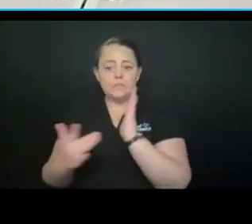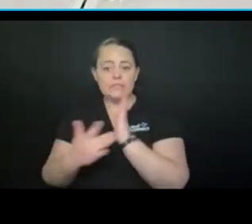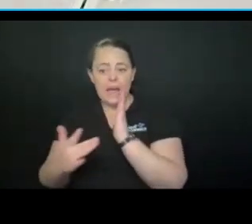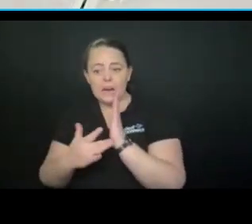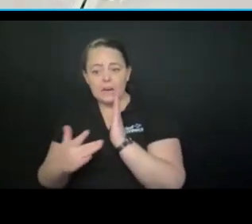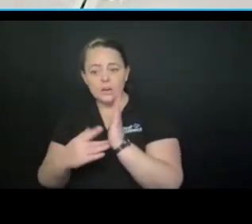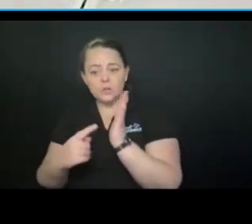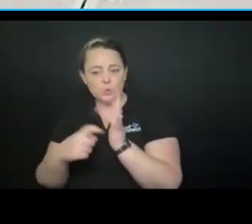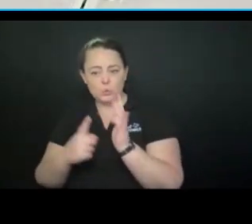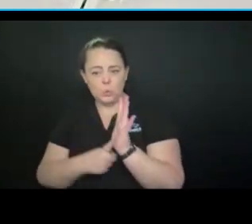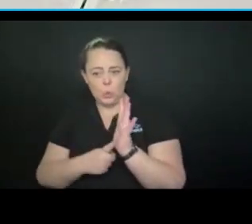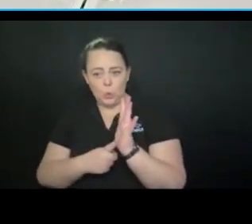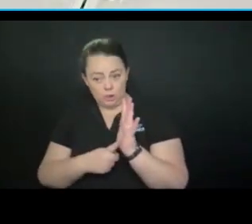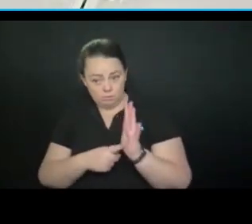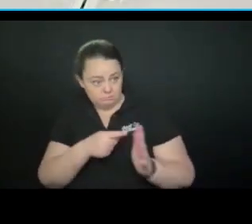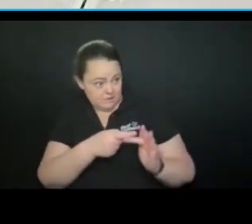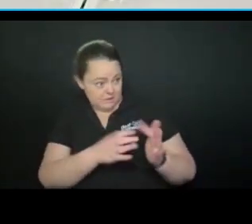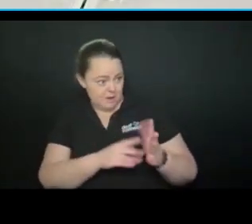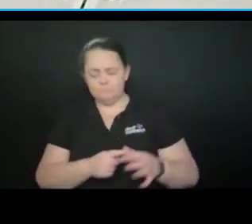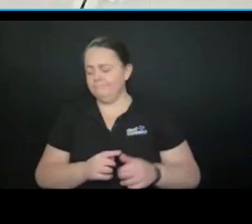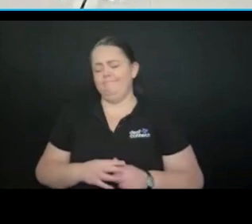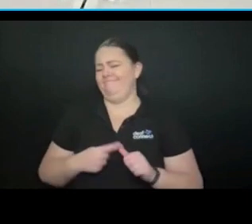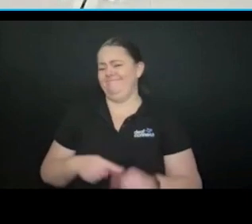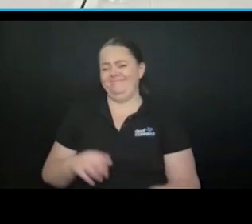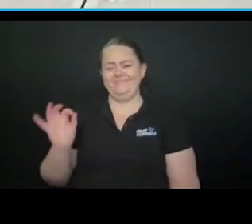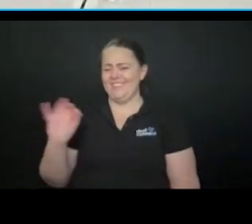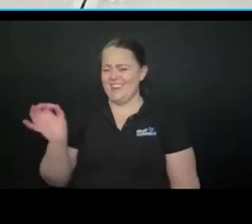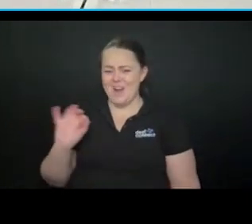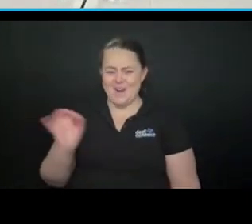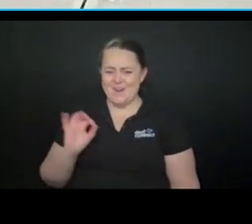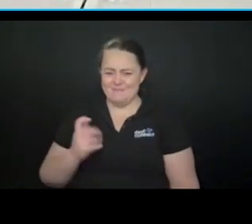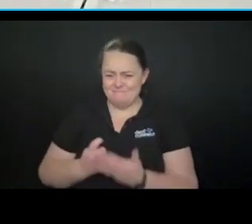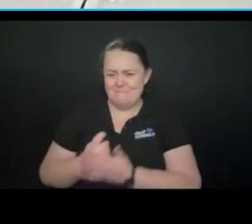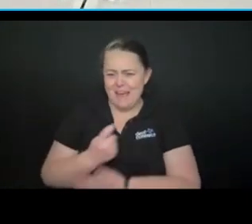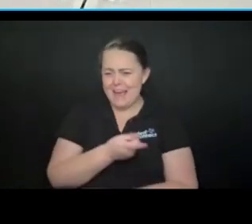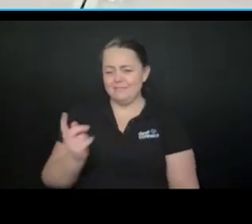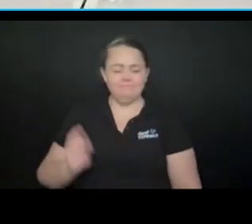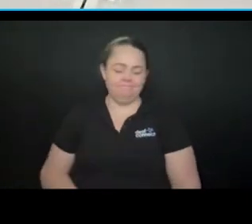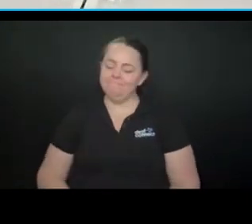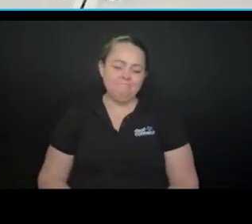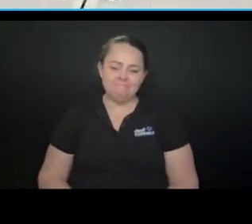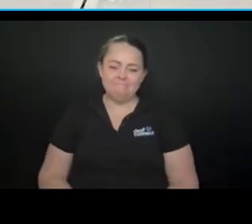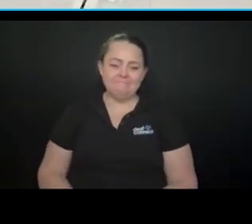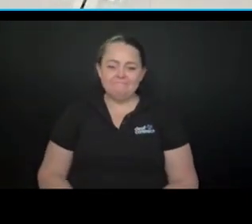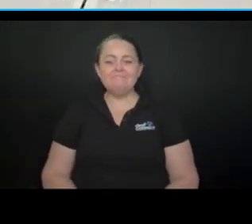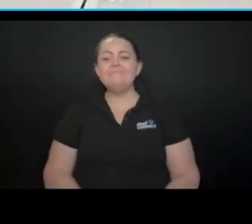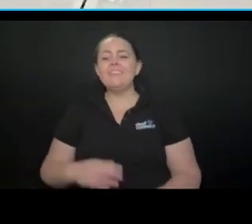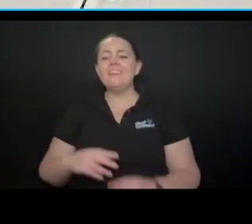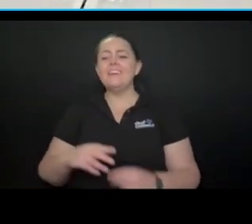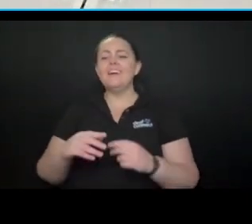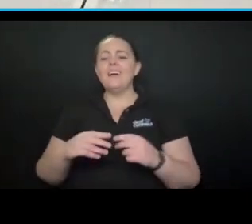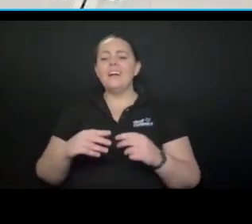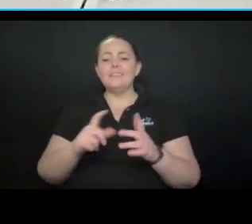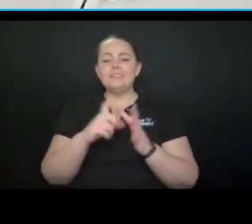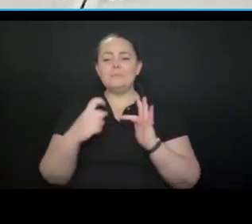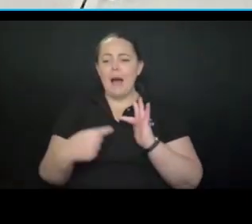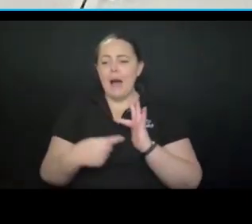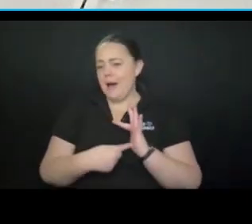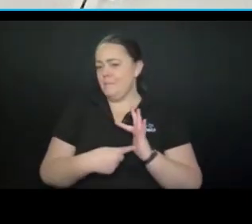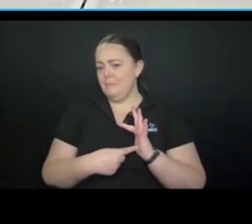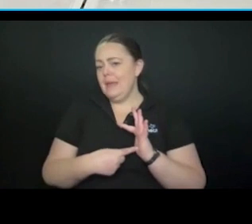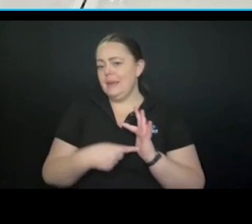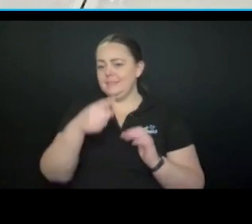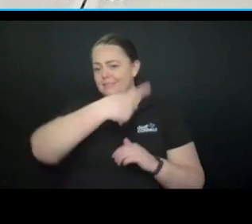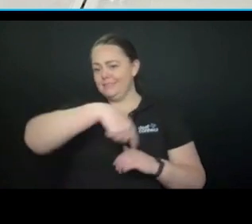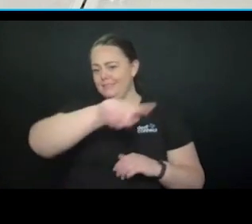No is the short of it. So the department has sorted those out for you to ensure that you get, as I've